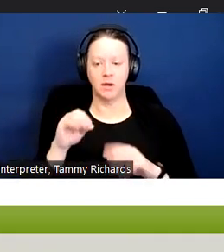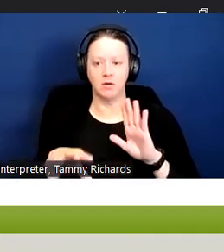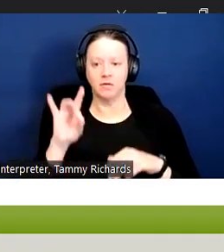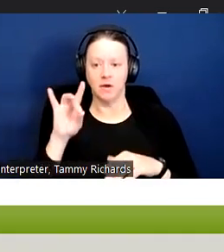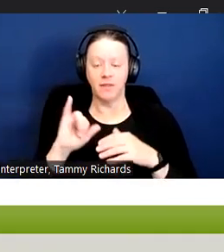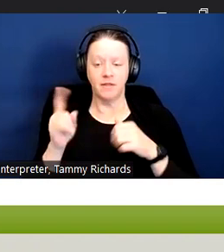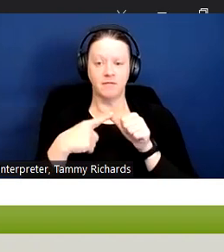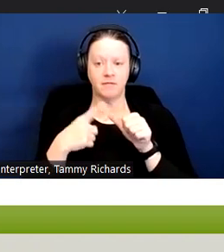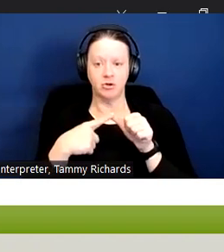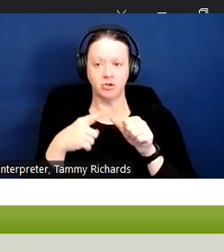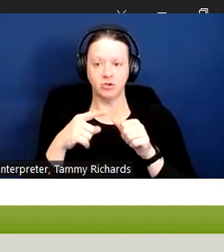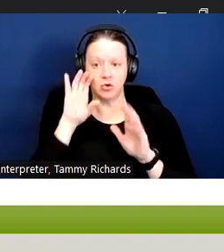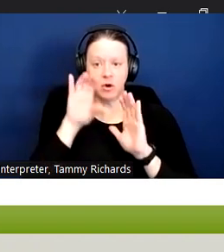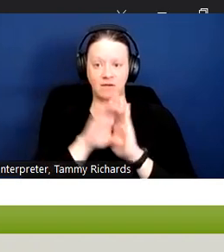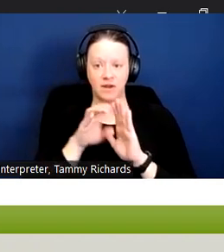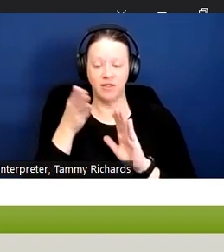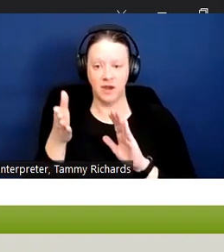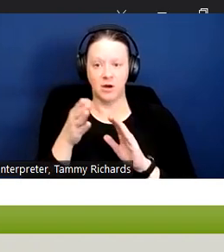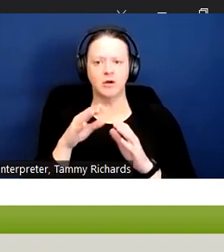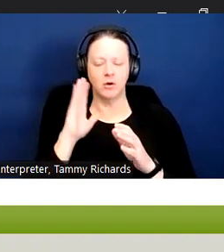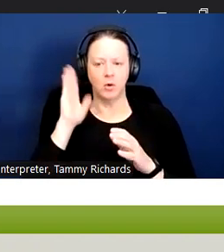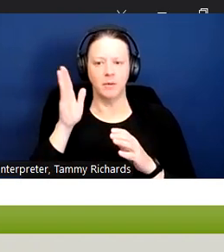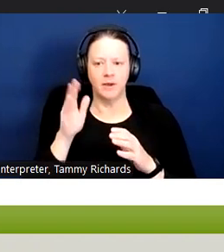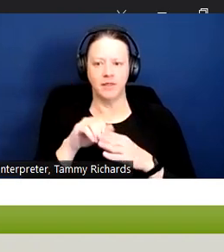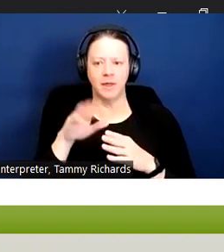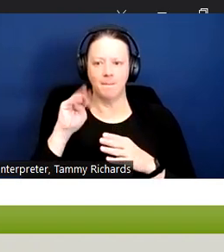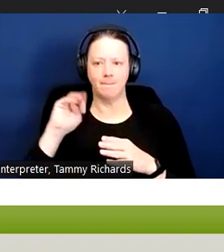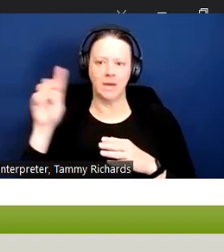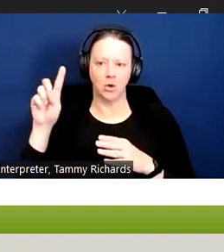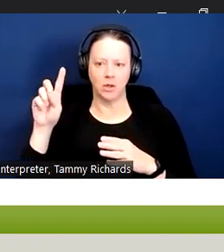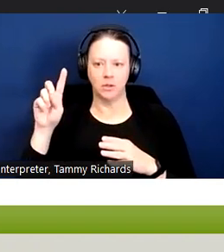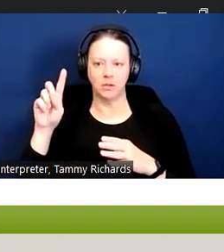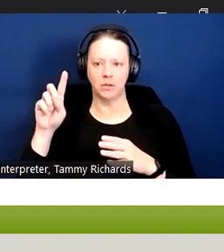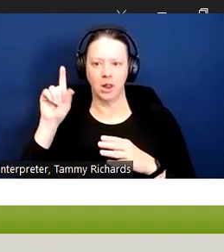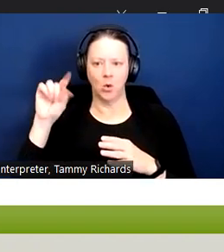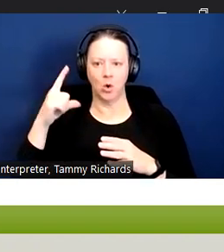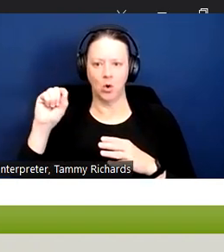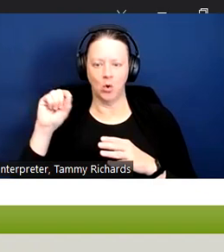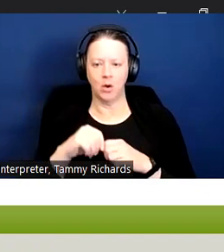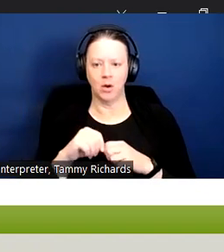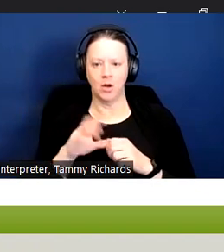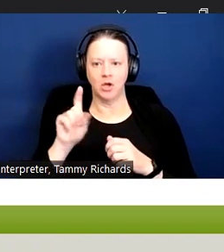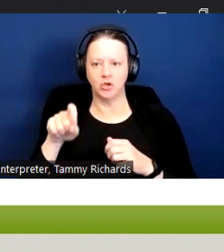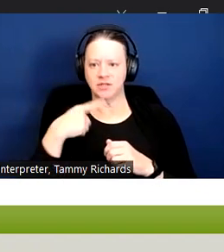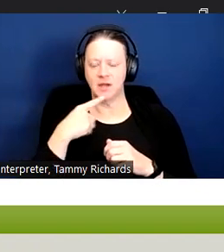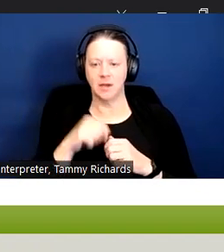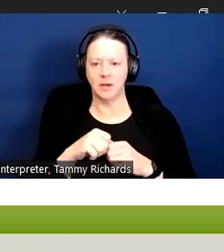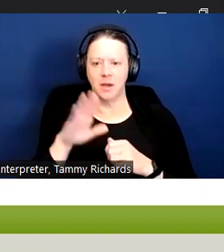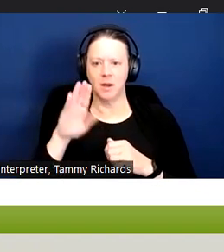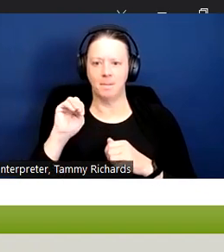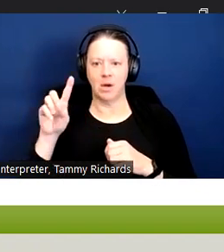first graphic on there, which is going to be the Maryland logo, it should just say